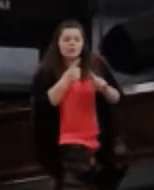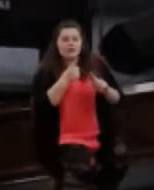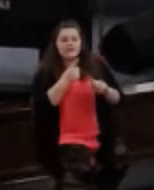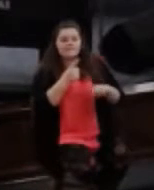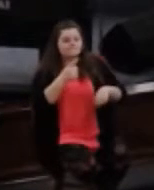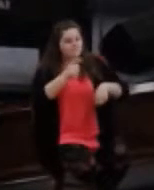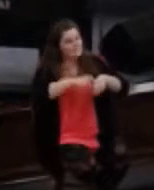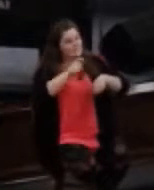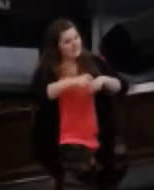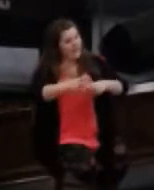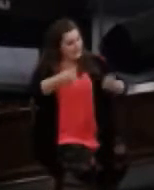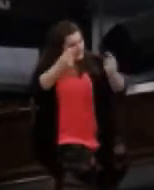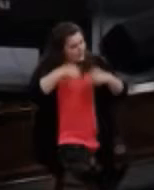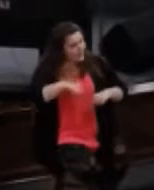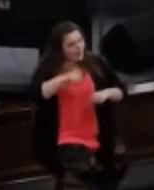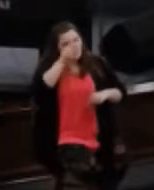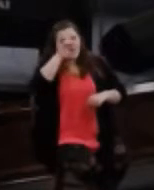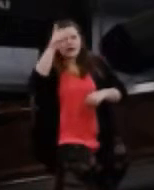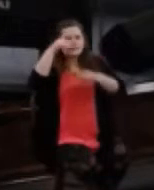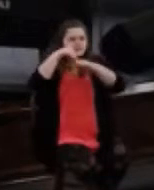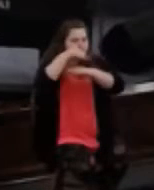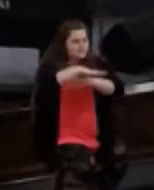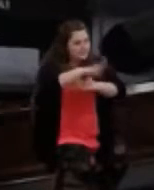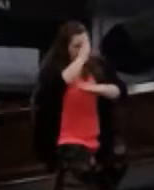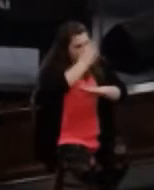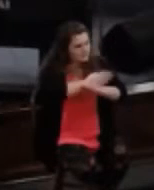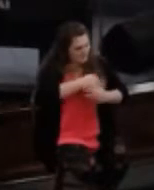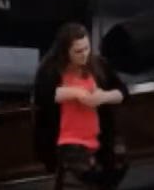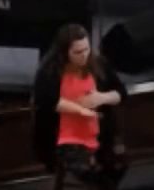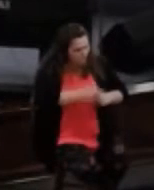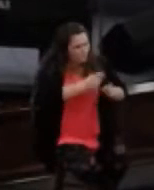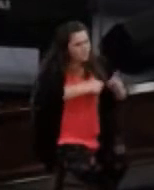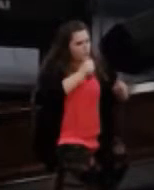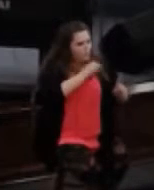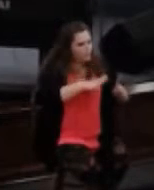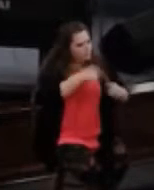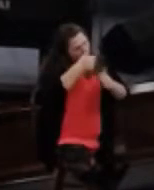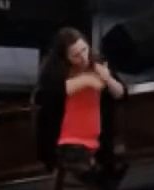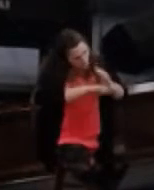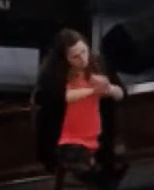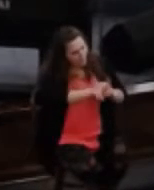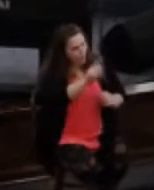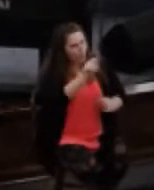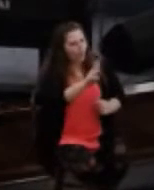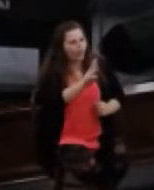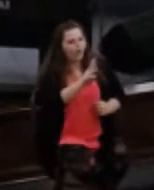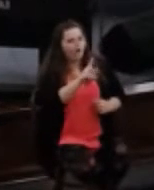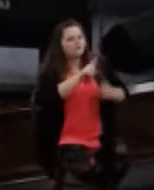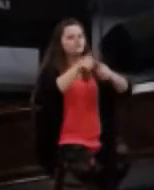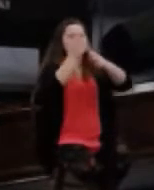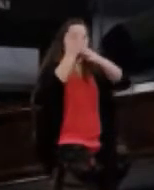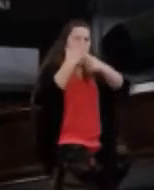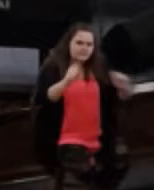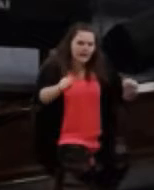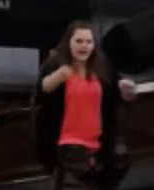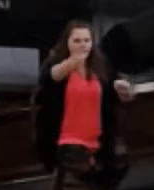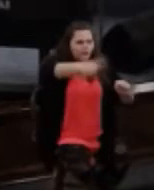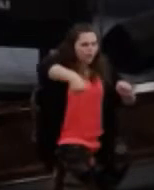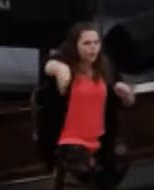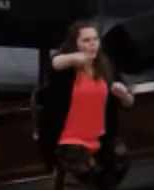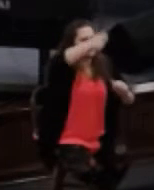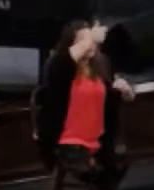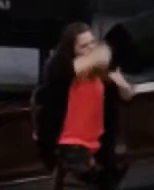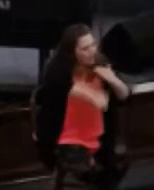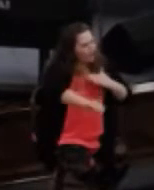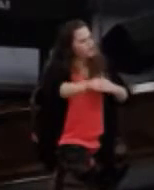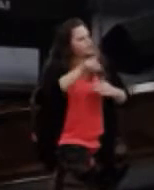fully come, God sent his Son, born of a woman, born under the law, to redeem those under the